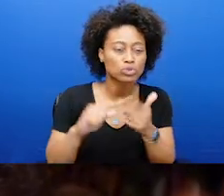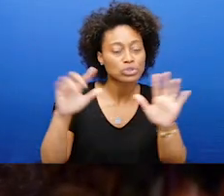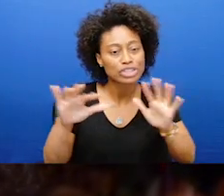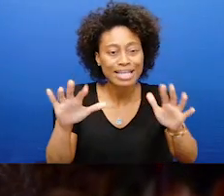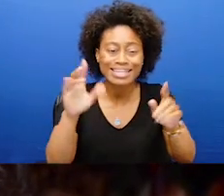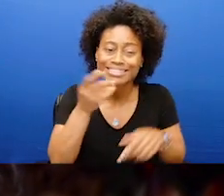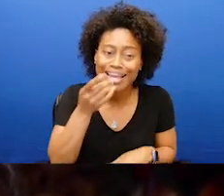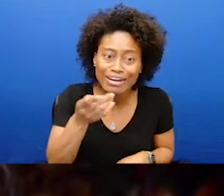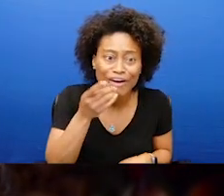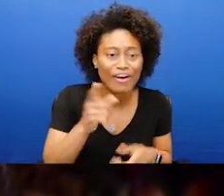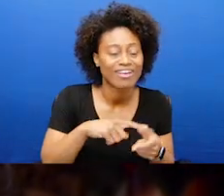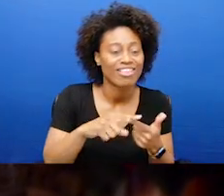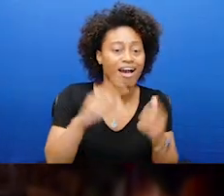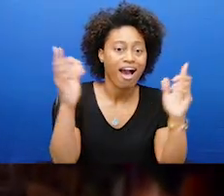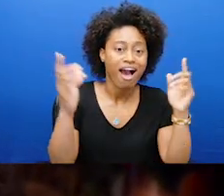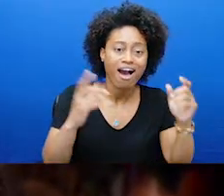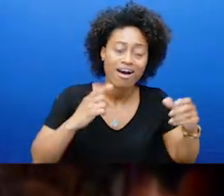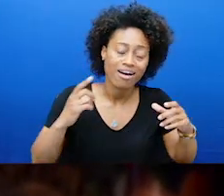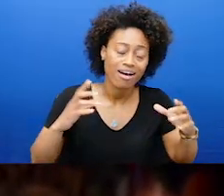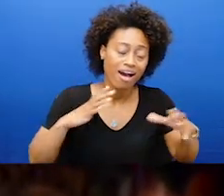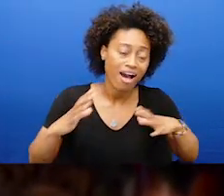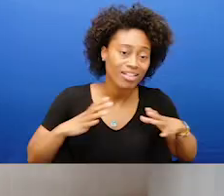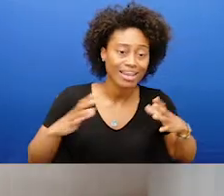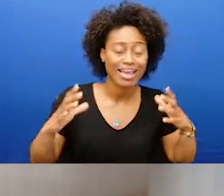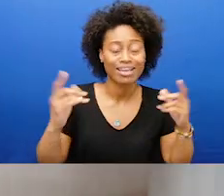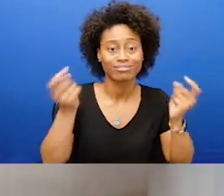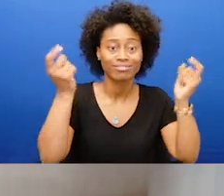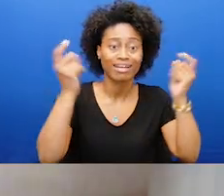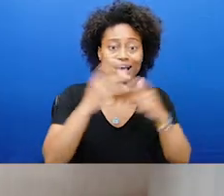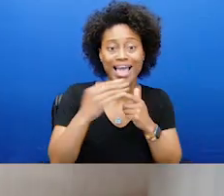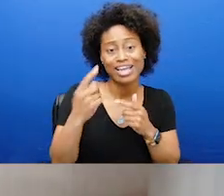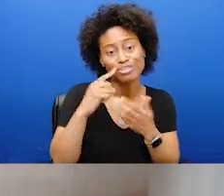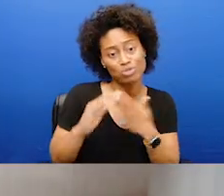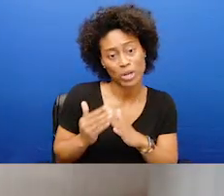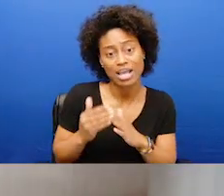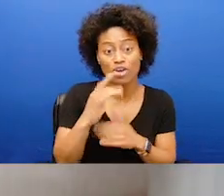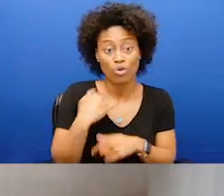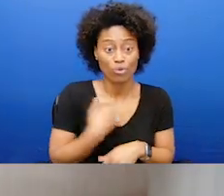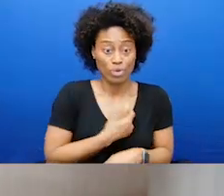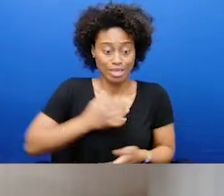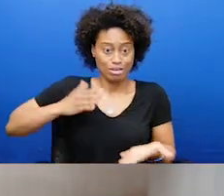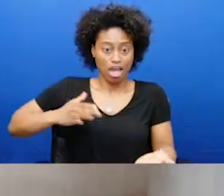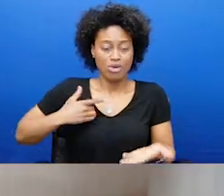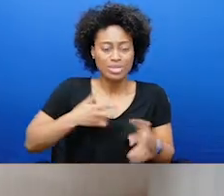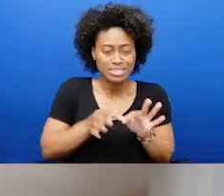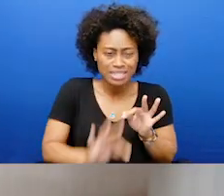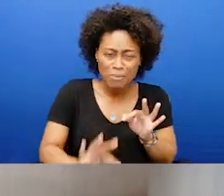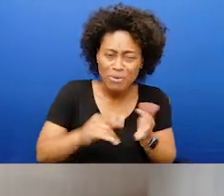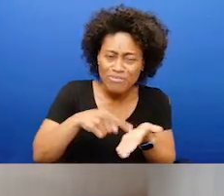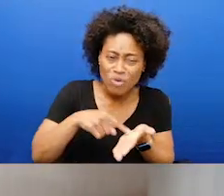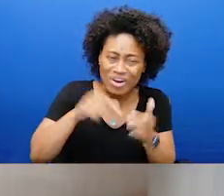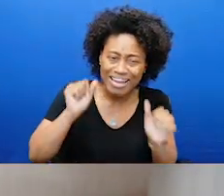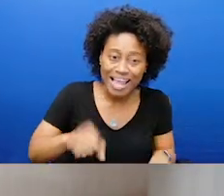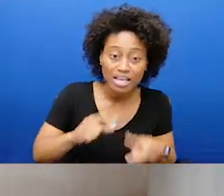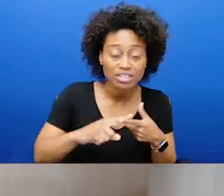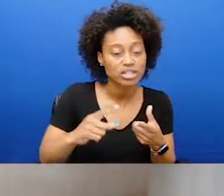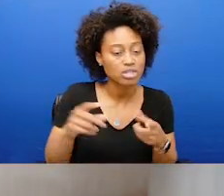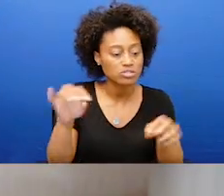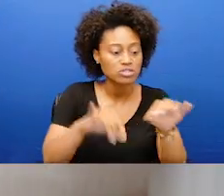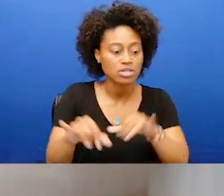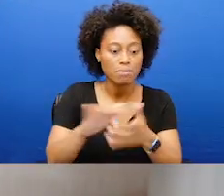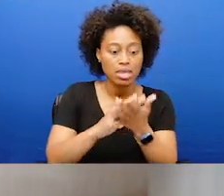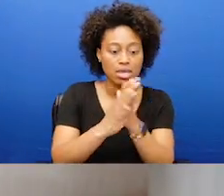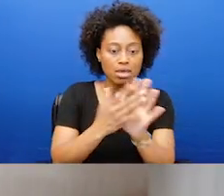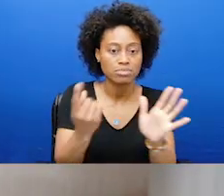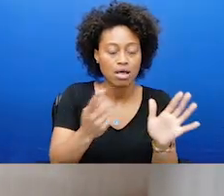Sunday dinners, holidays, and community. Historically, it represents how we cooks took simple, affordable ingredients